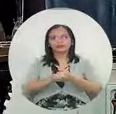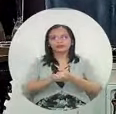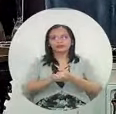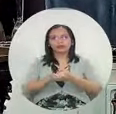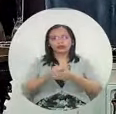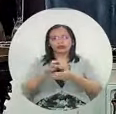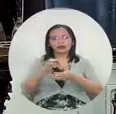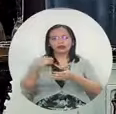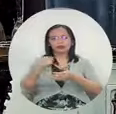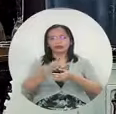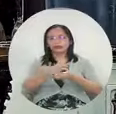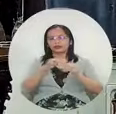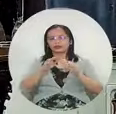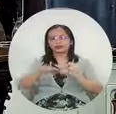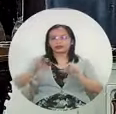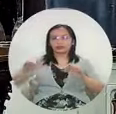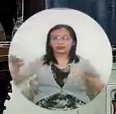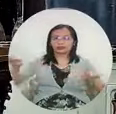Atong mga kabataan.